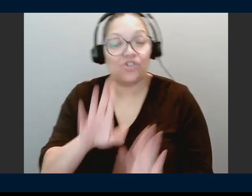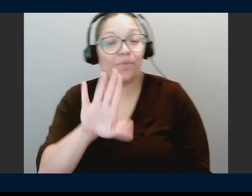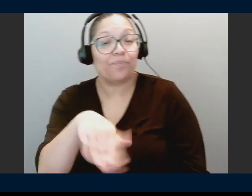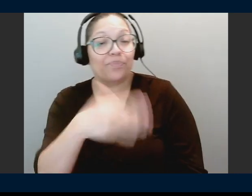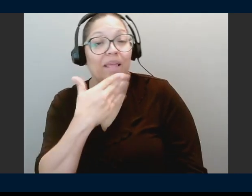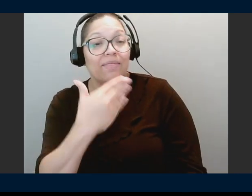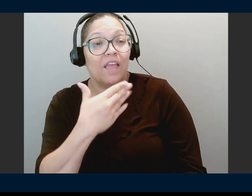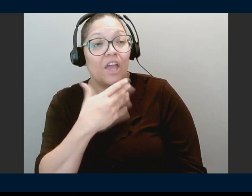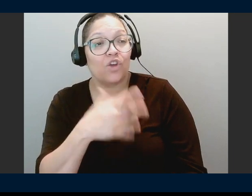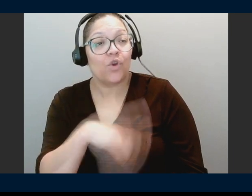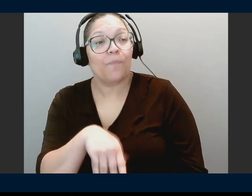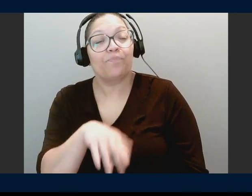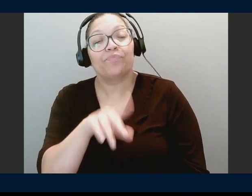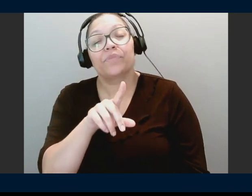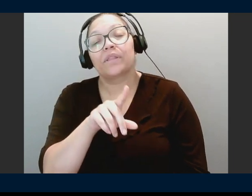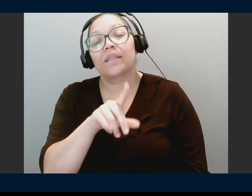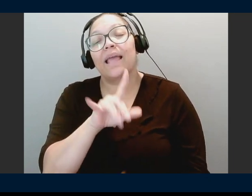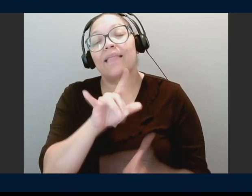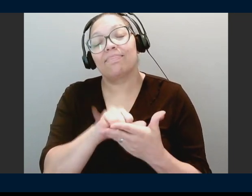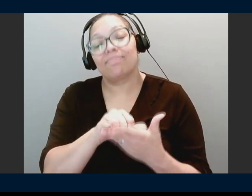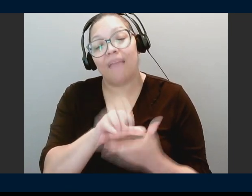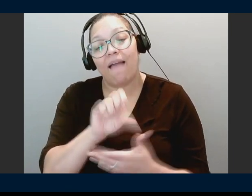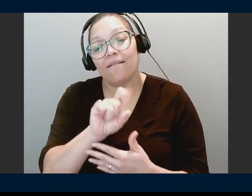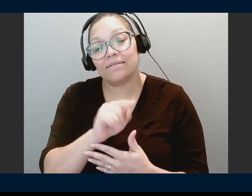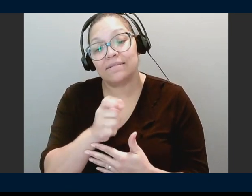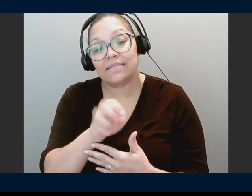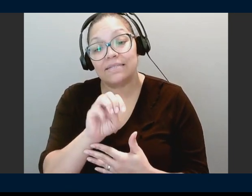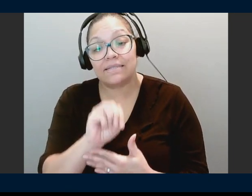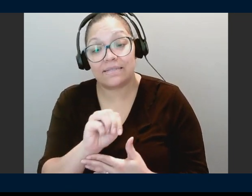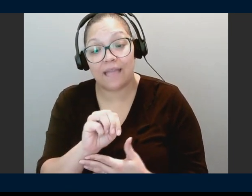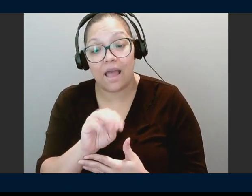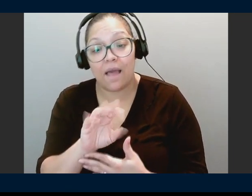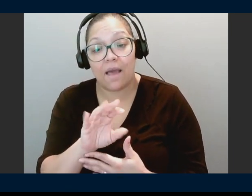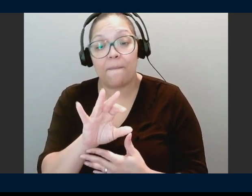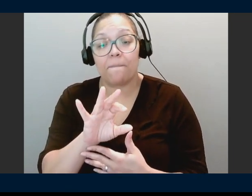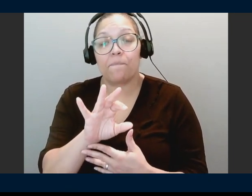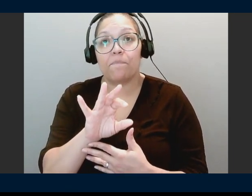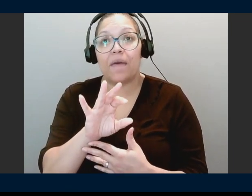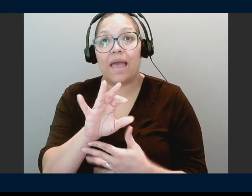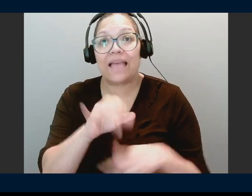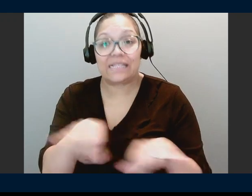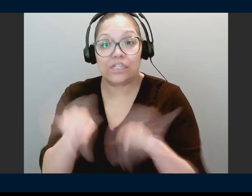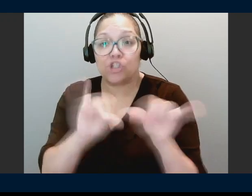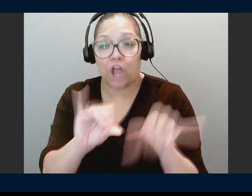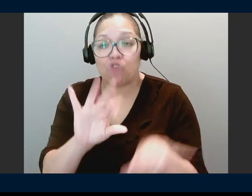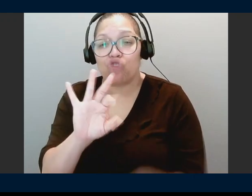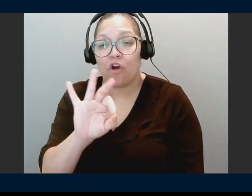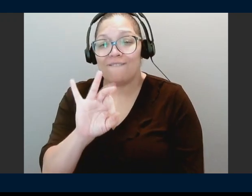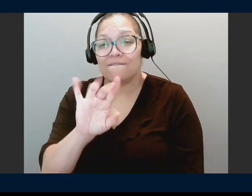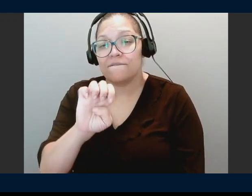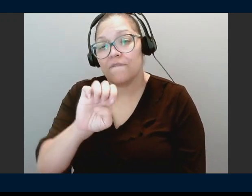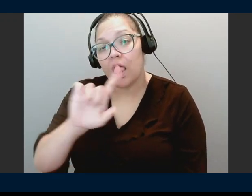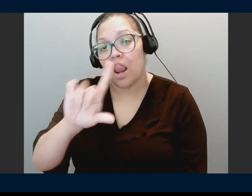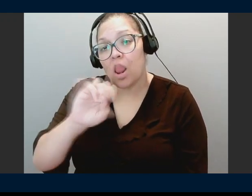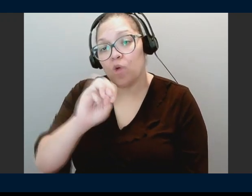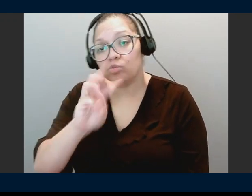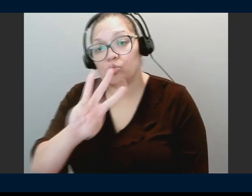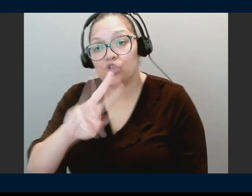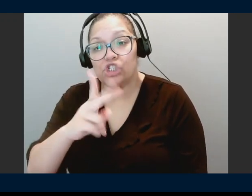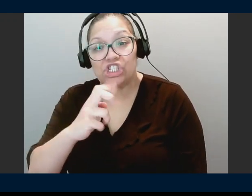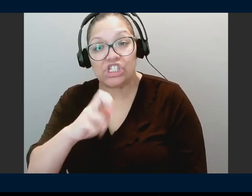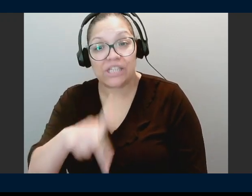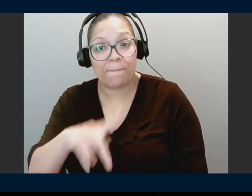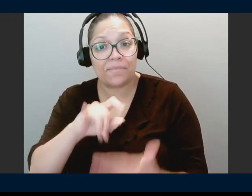question. The STEM edX fellowship that we've just launched is designed to bring in